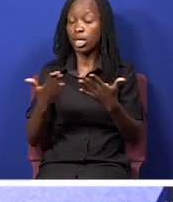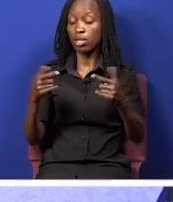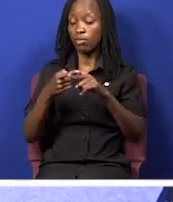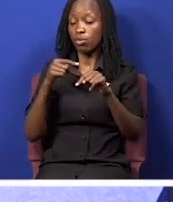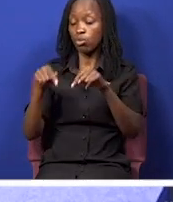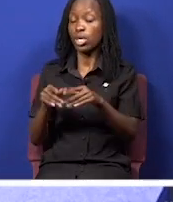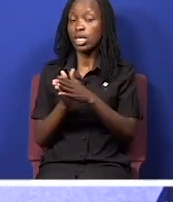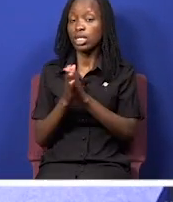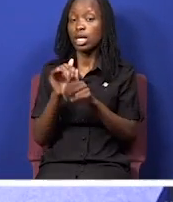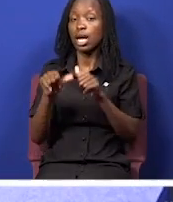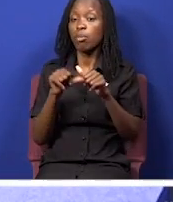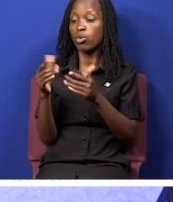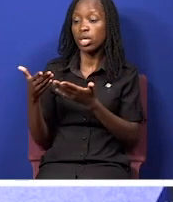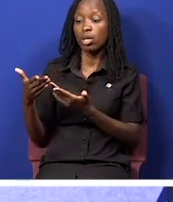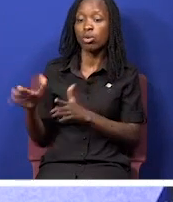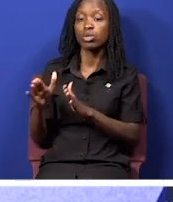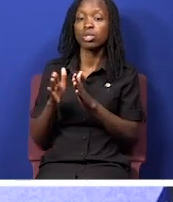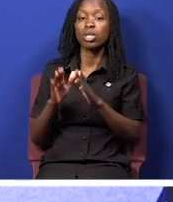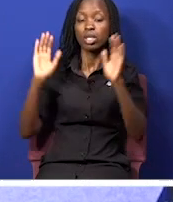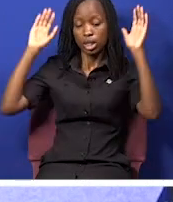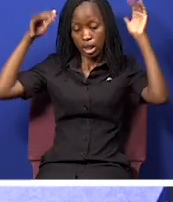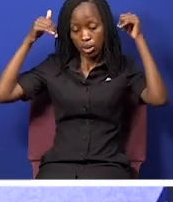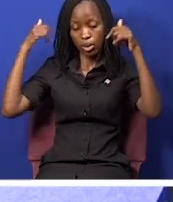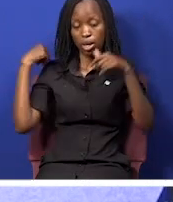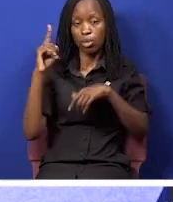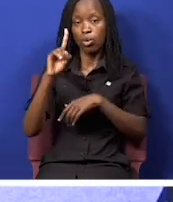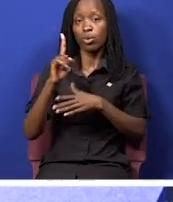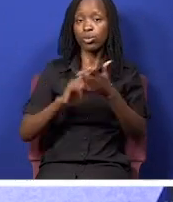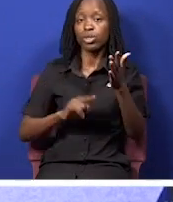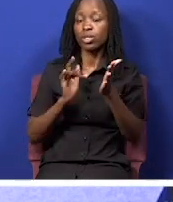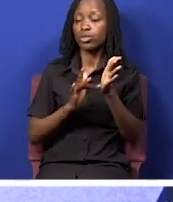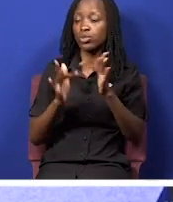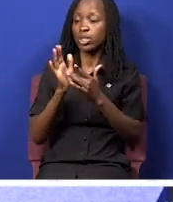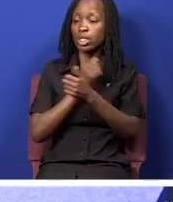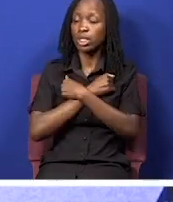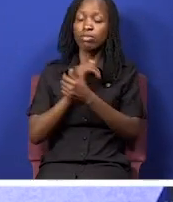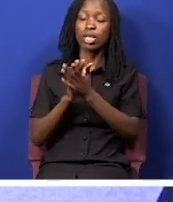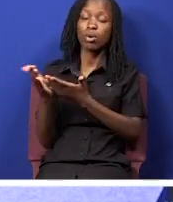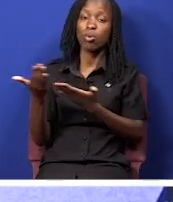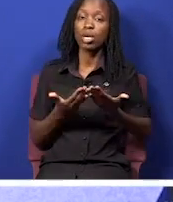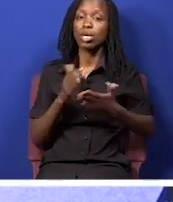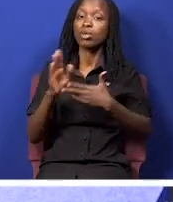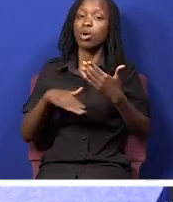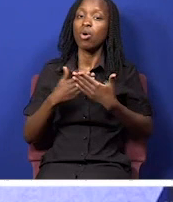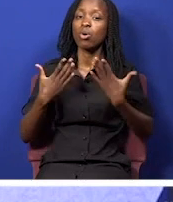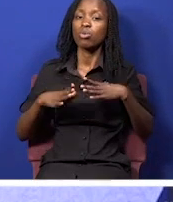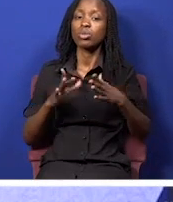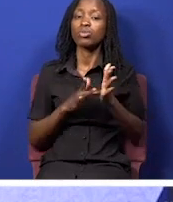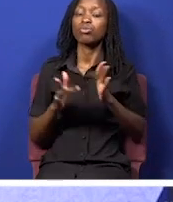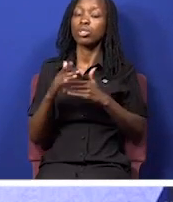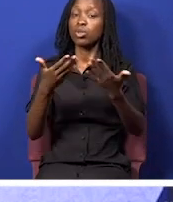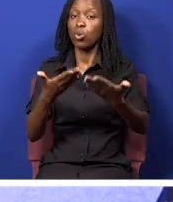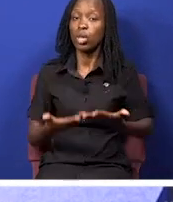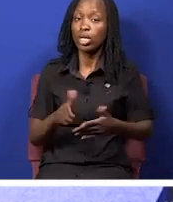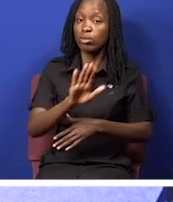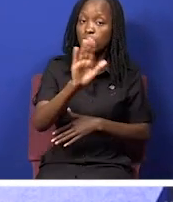from this passage about the lost sheep. The first one is that Jesus loves and welcomes everybody. Jesus